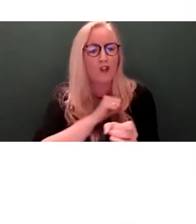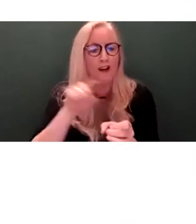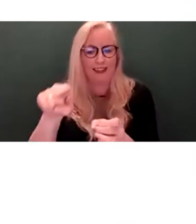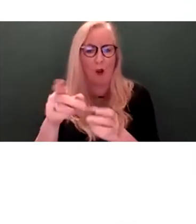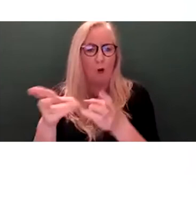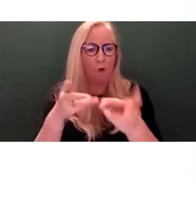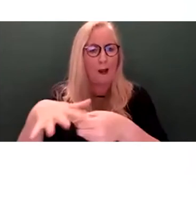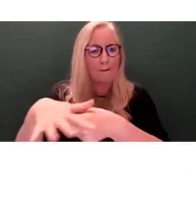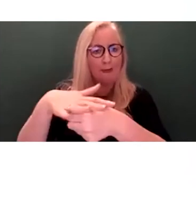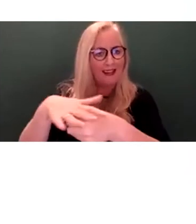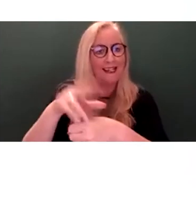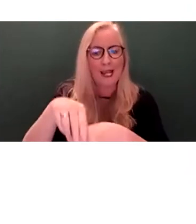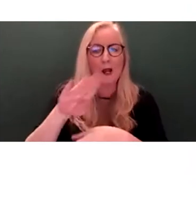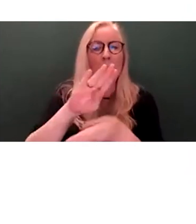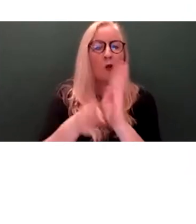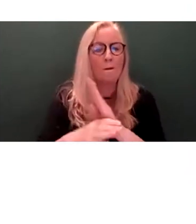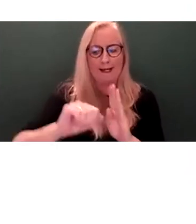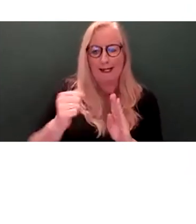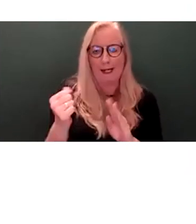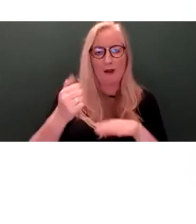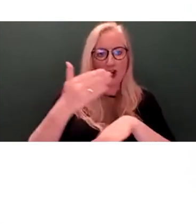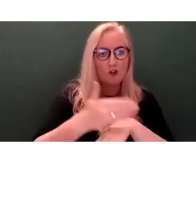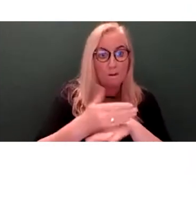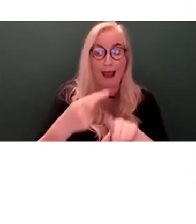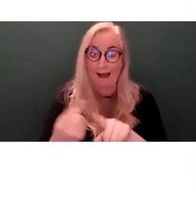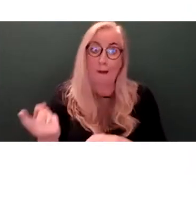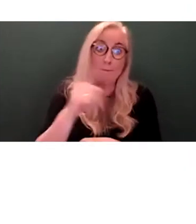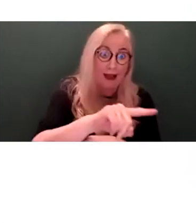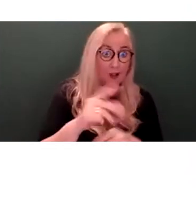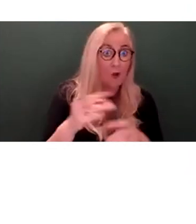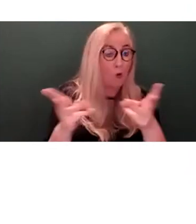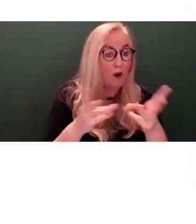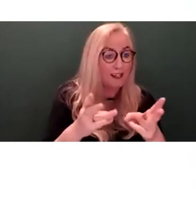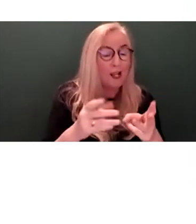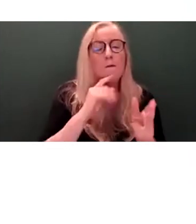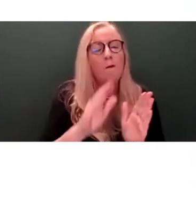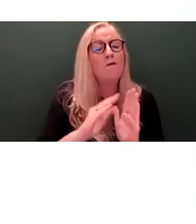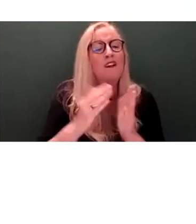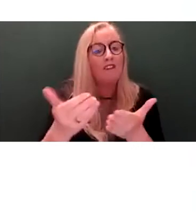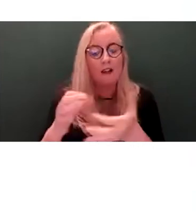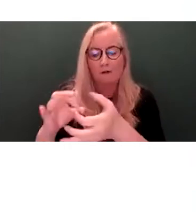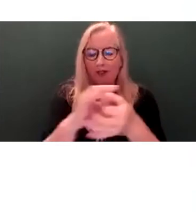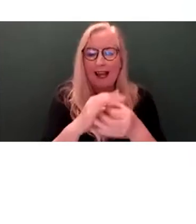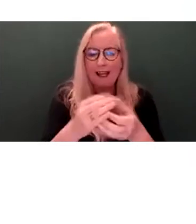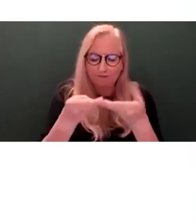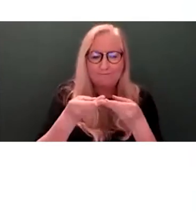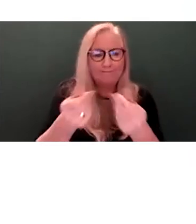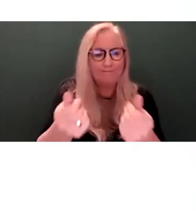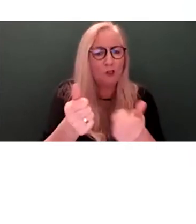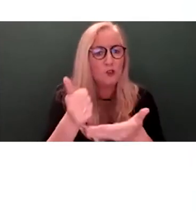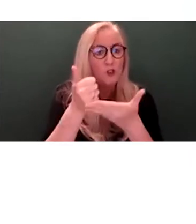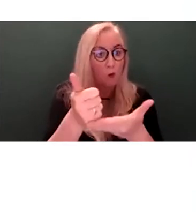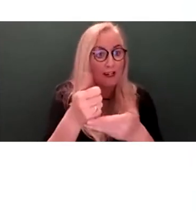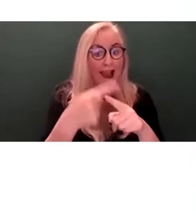to promote job retention and re-entry to work, to provide coordinated and seamless supports, and to